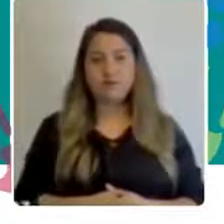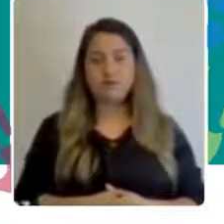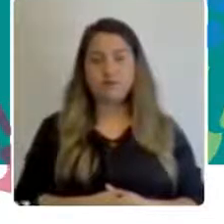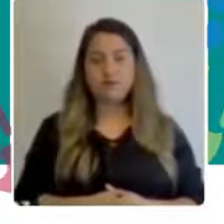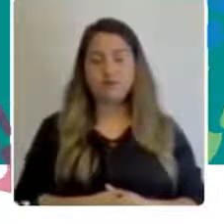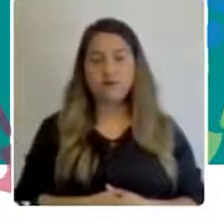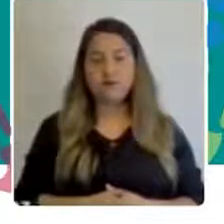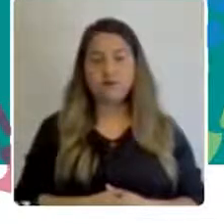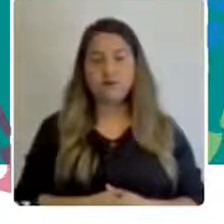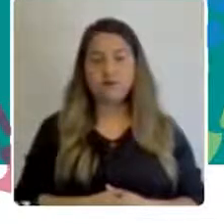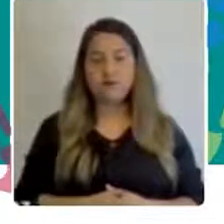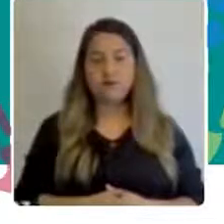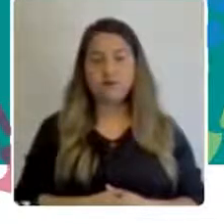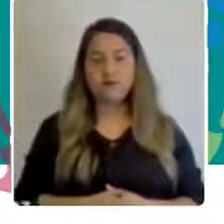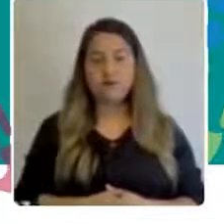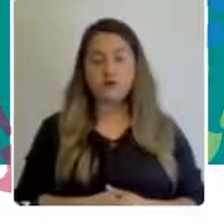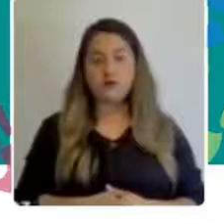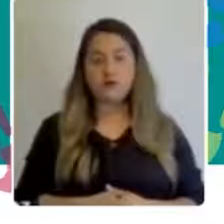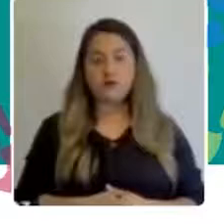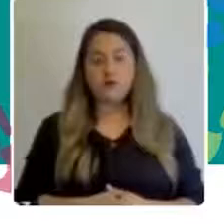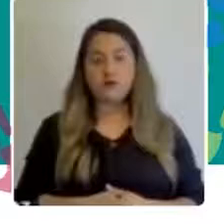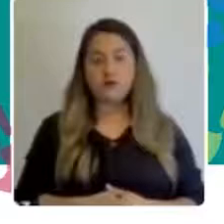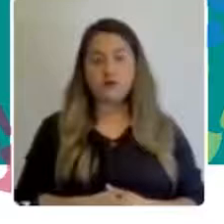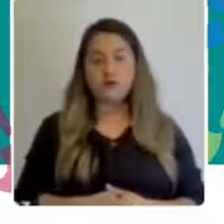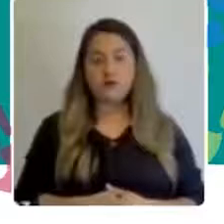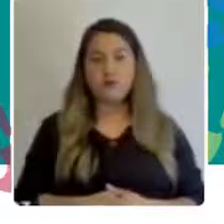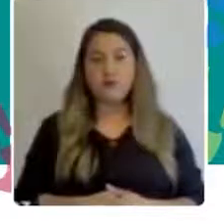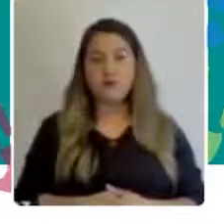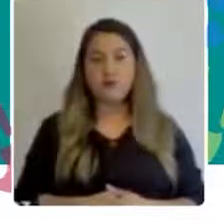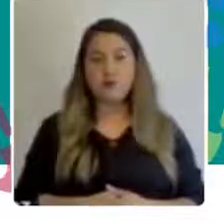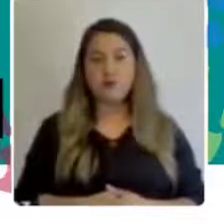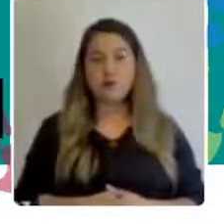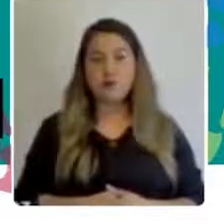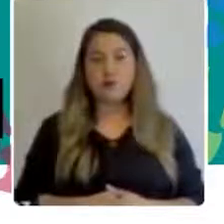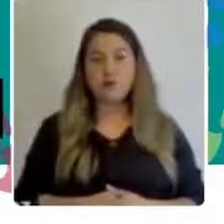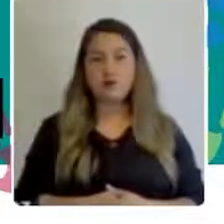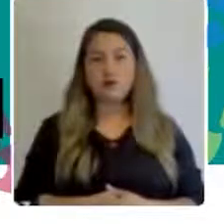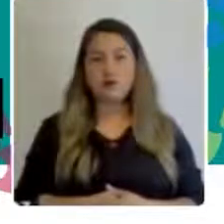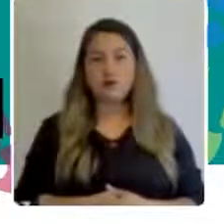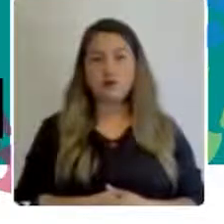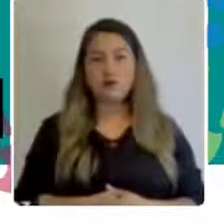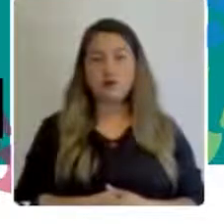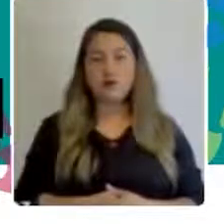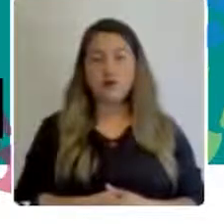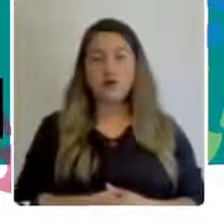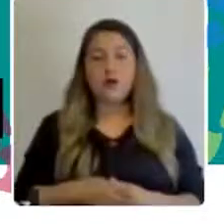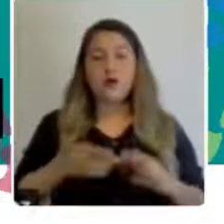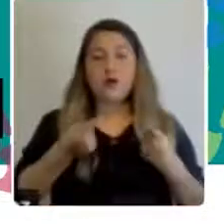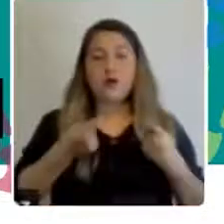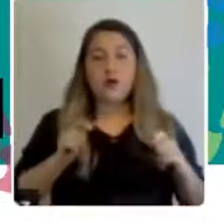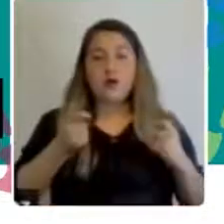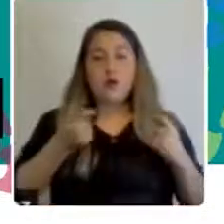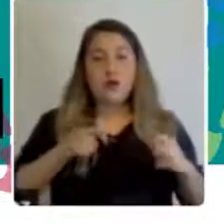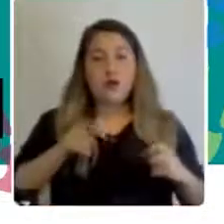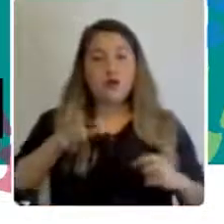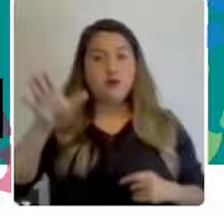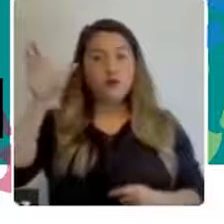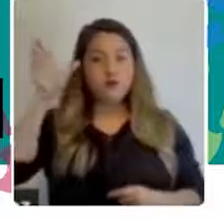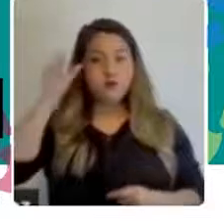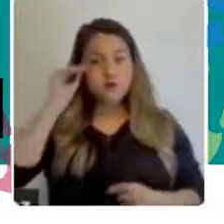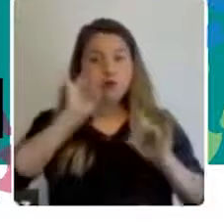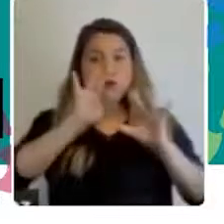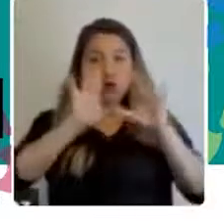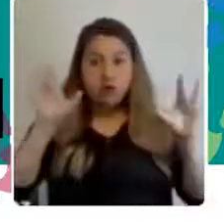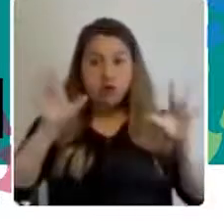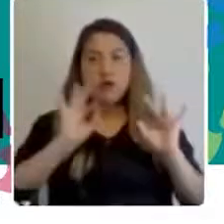different goals and objectives. And I'll just, if I can just have you look at the website. It will also